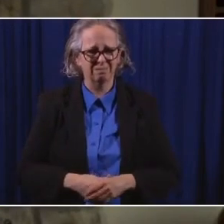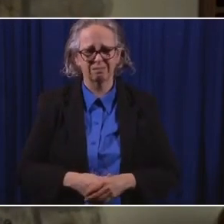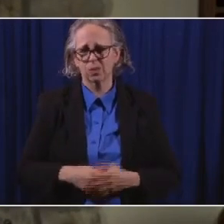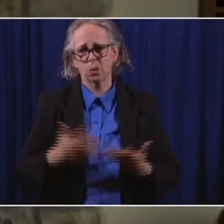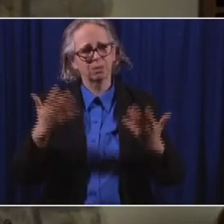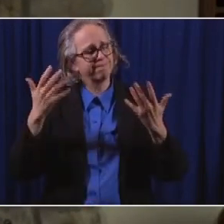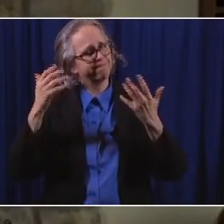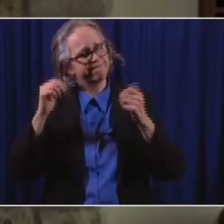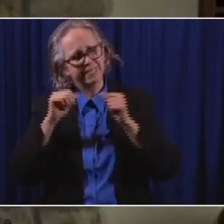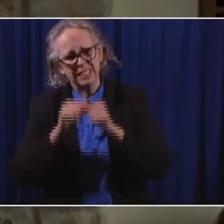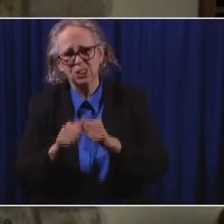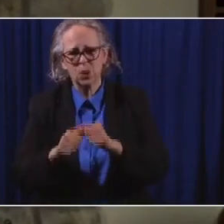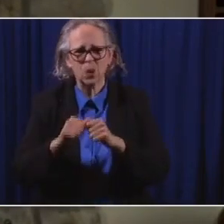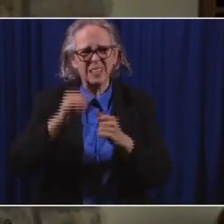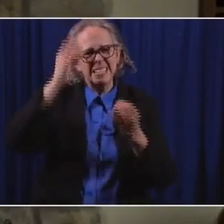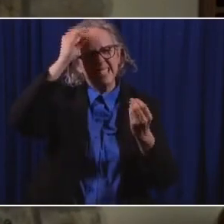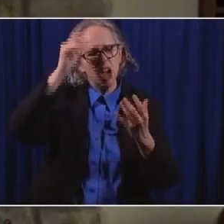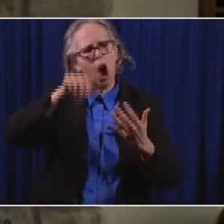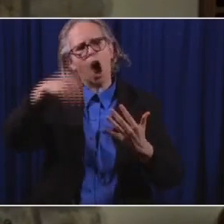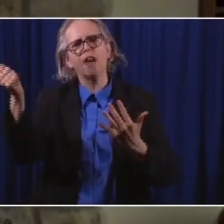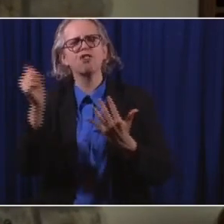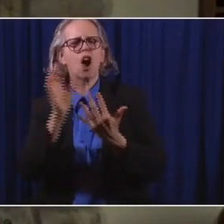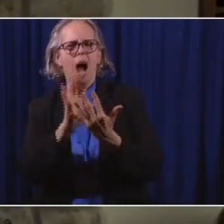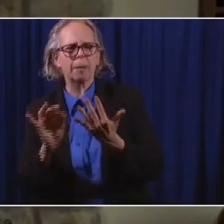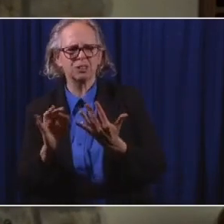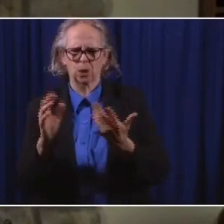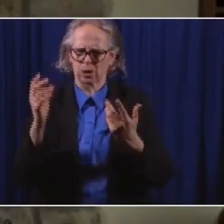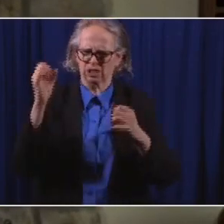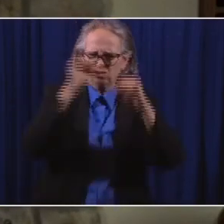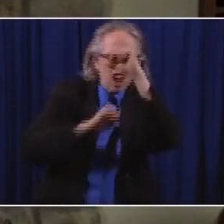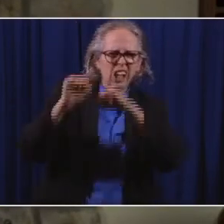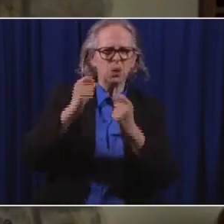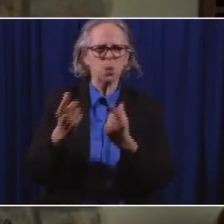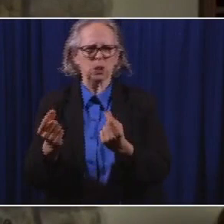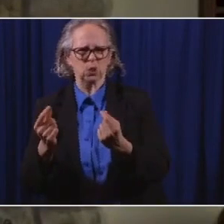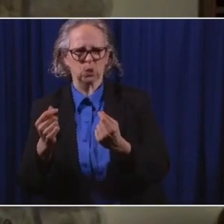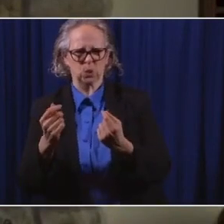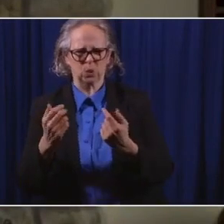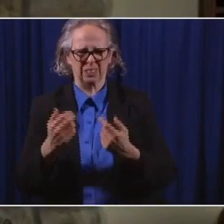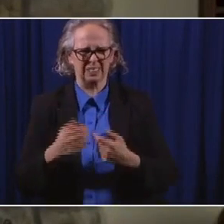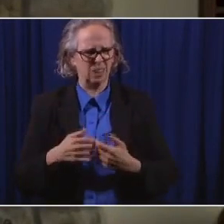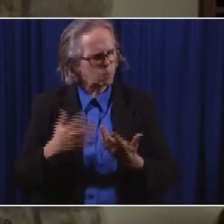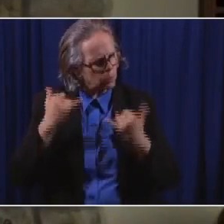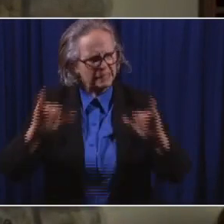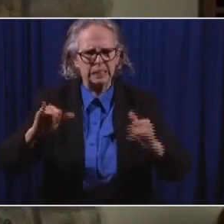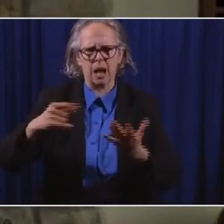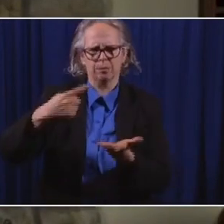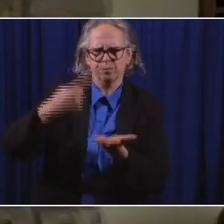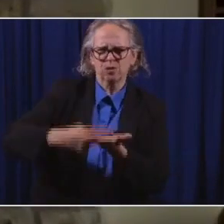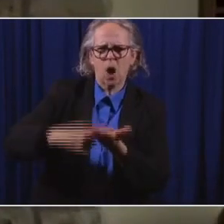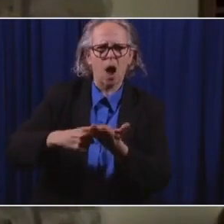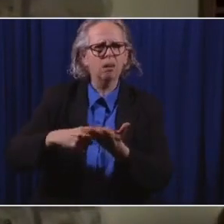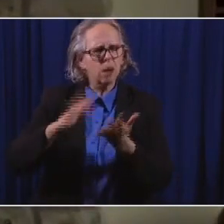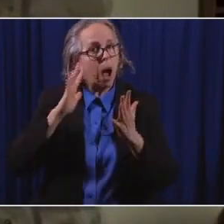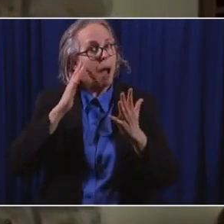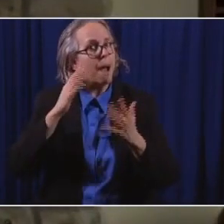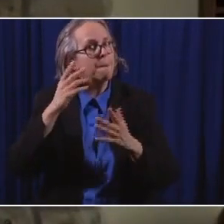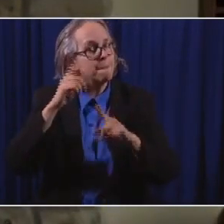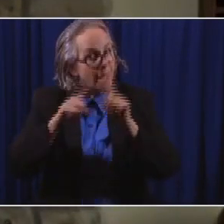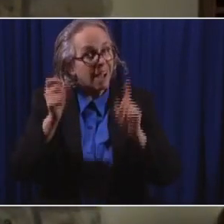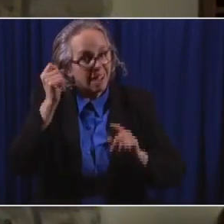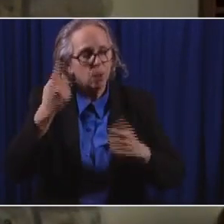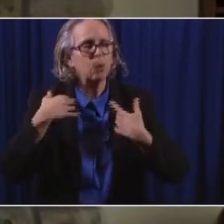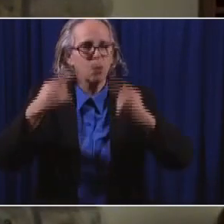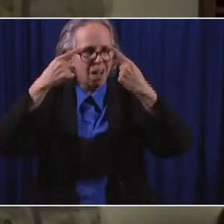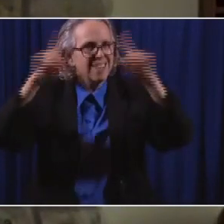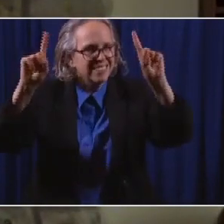look at different things that we might be able to do or that we can do, and we're going to do those. But